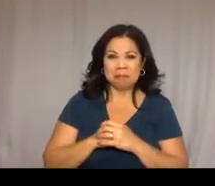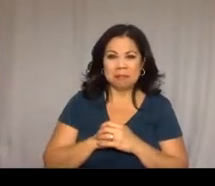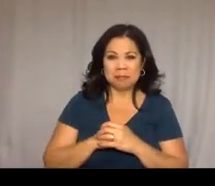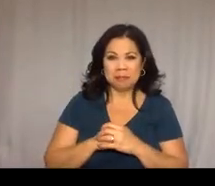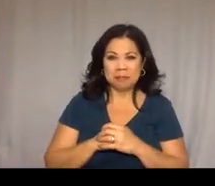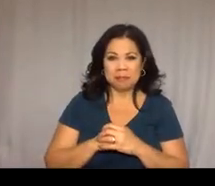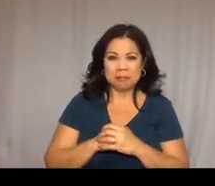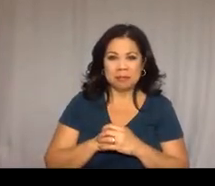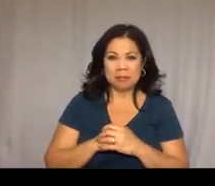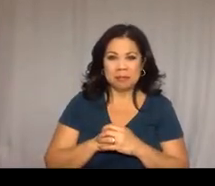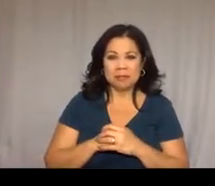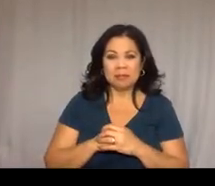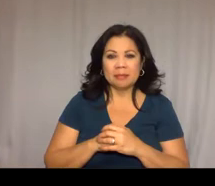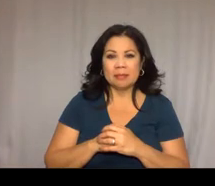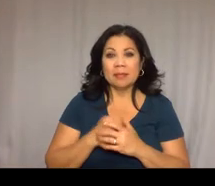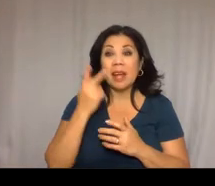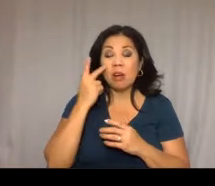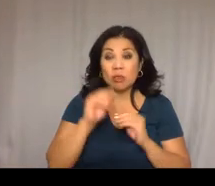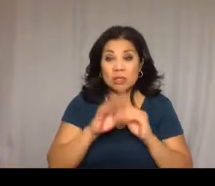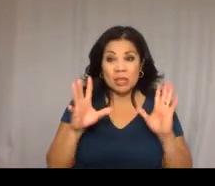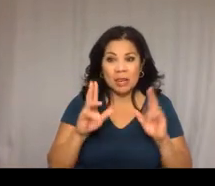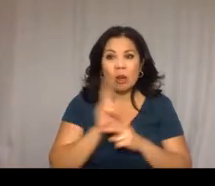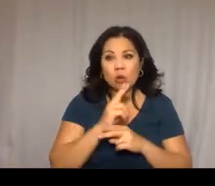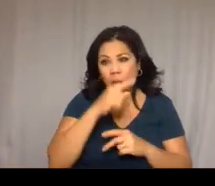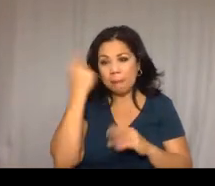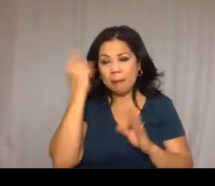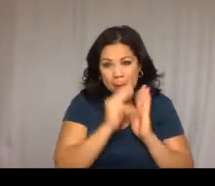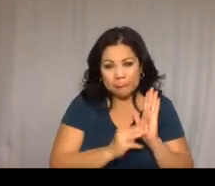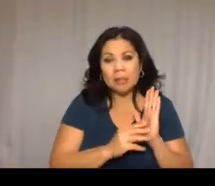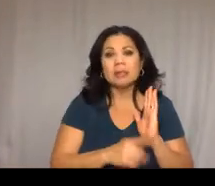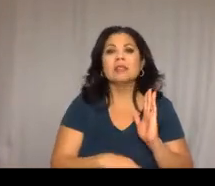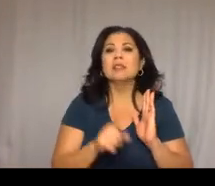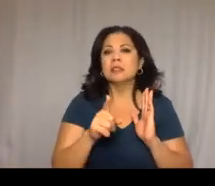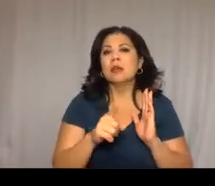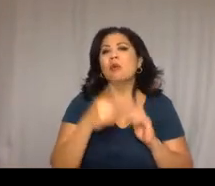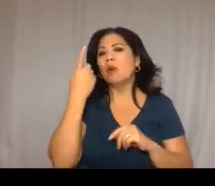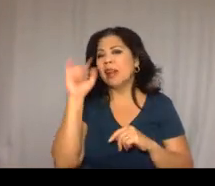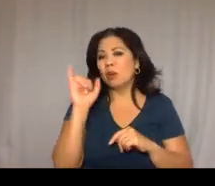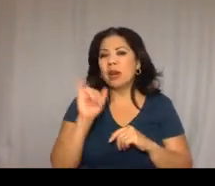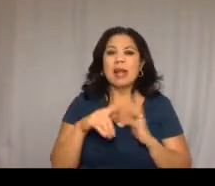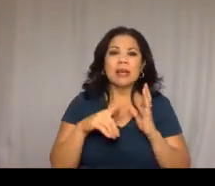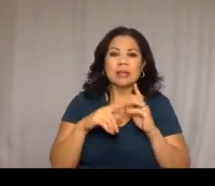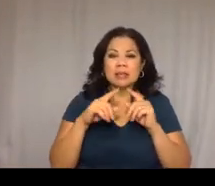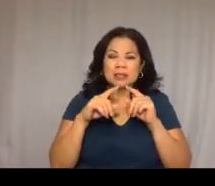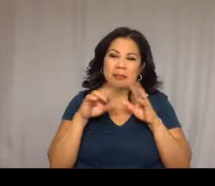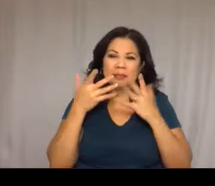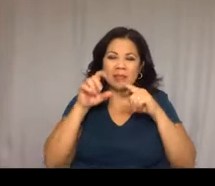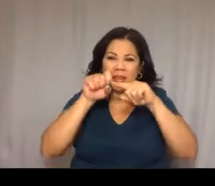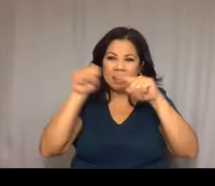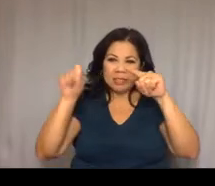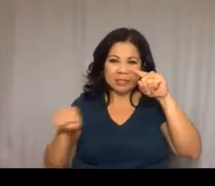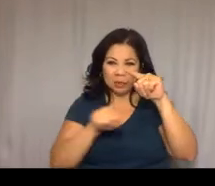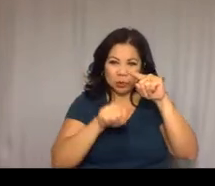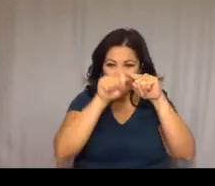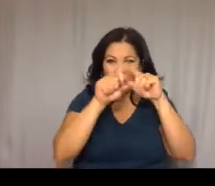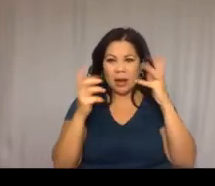marker on the pencil so you can see it. So in this case, I made this guy's nose look kind of like a little square. Those are the